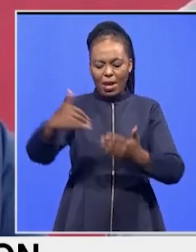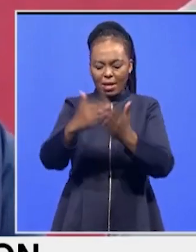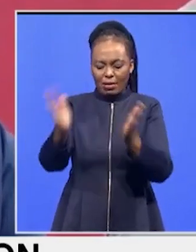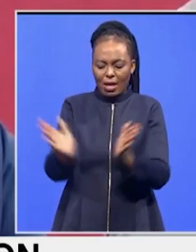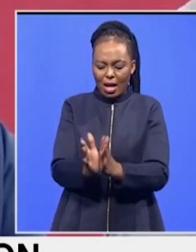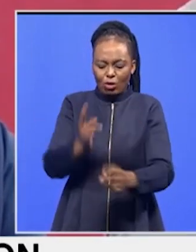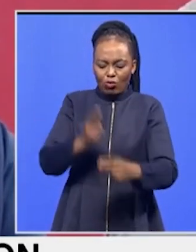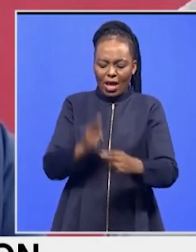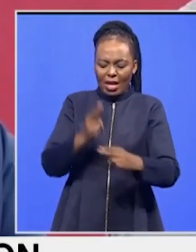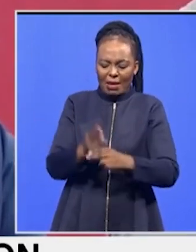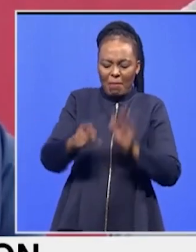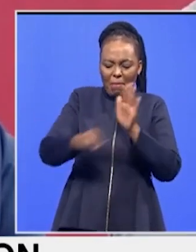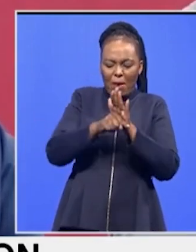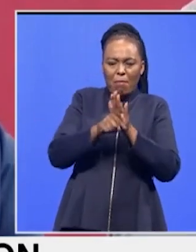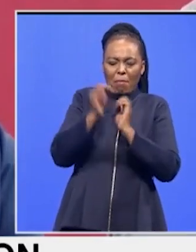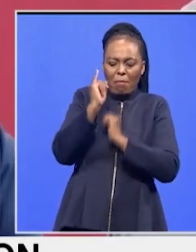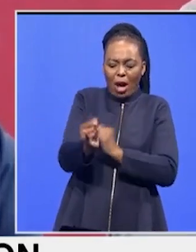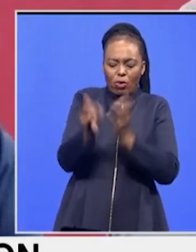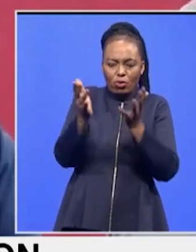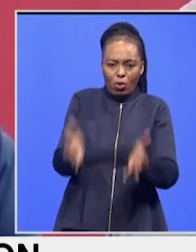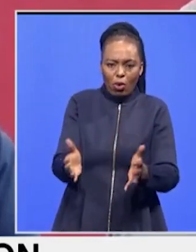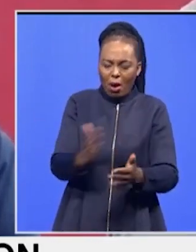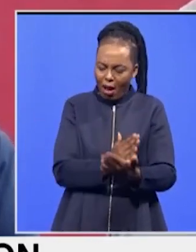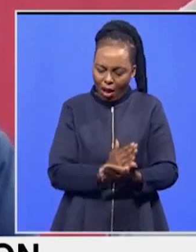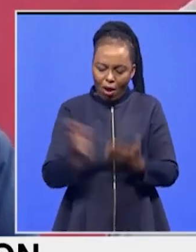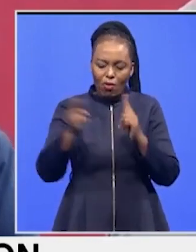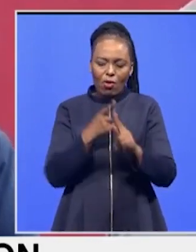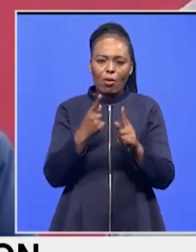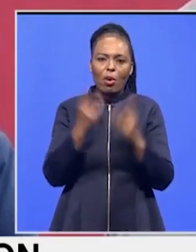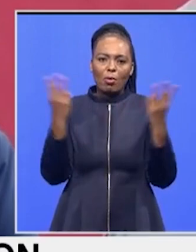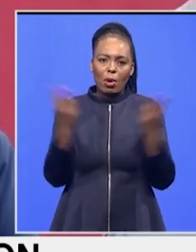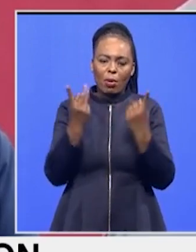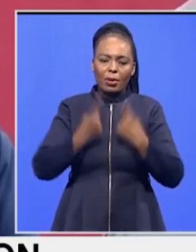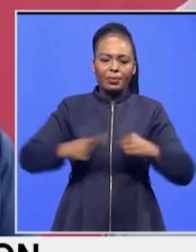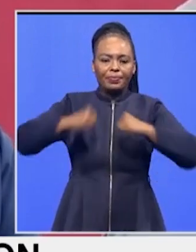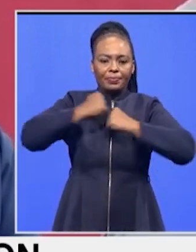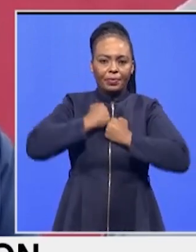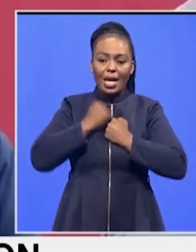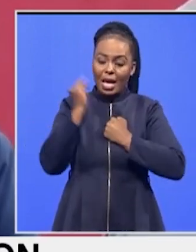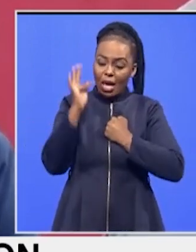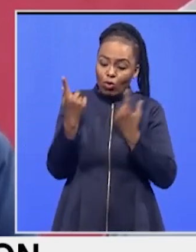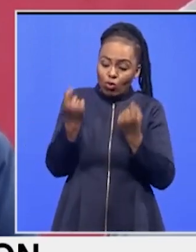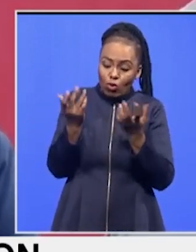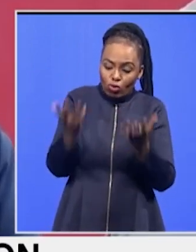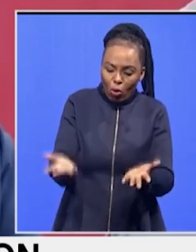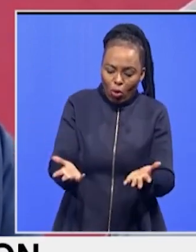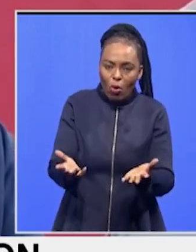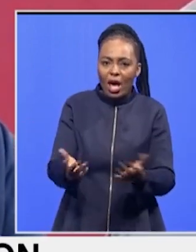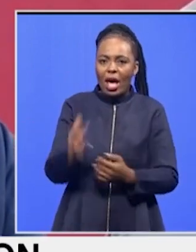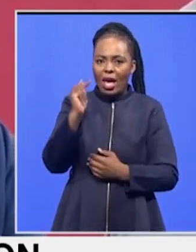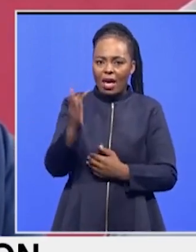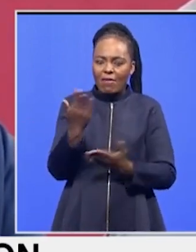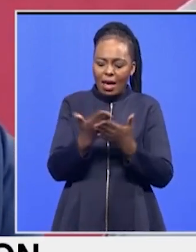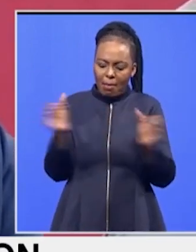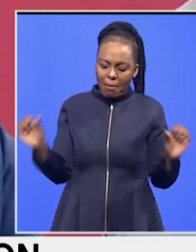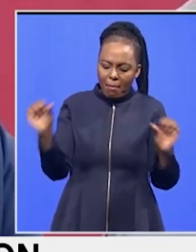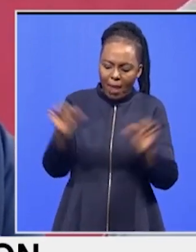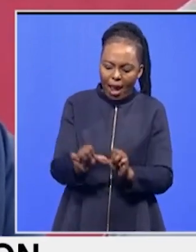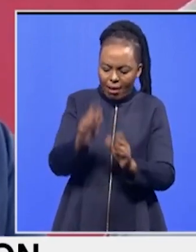toilets from our society once and for all. If we can do that, if we can bring back